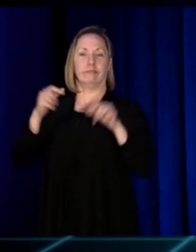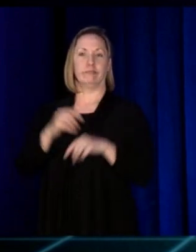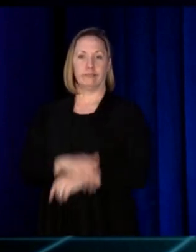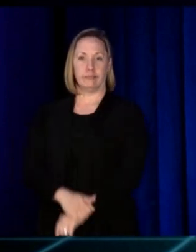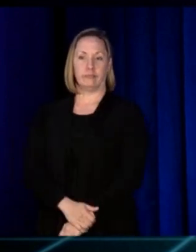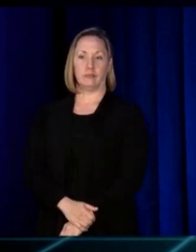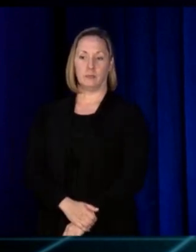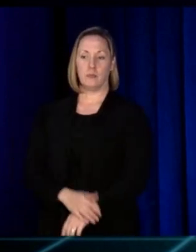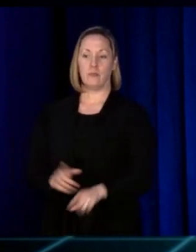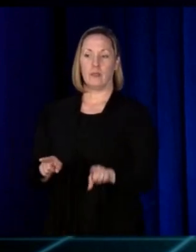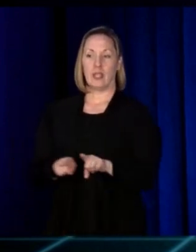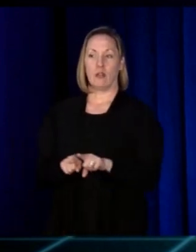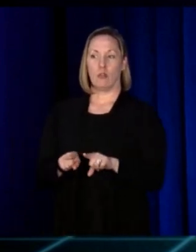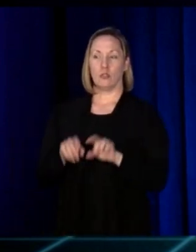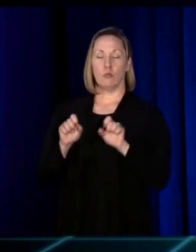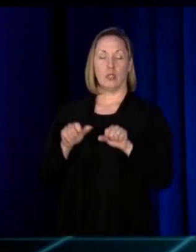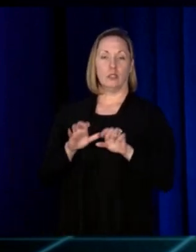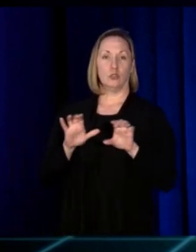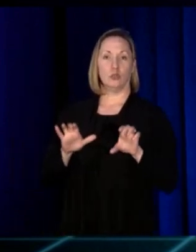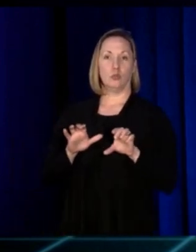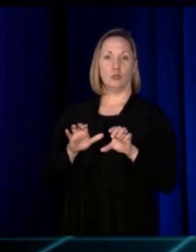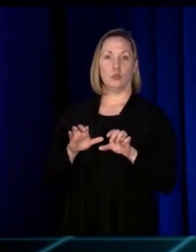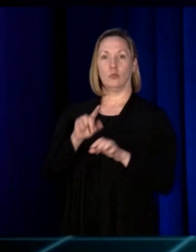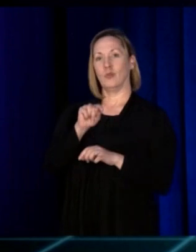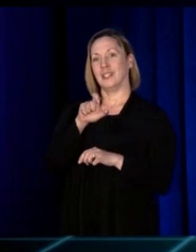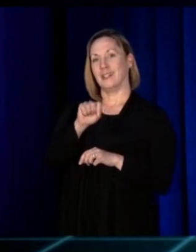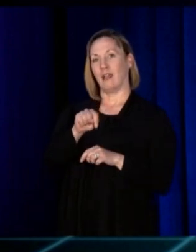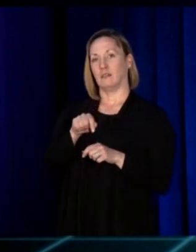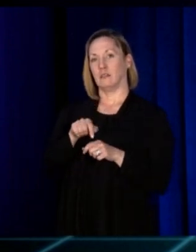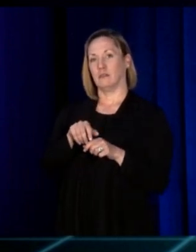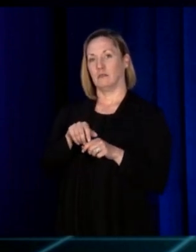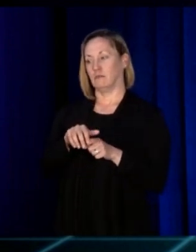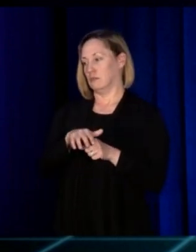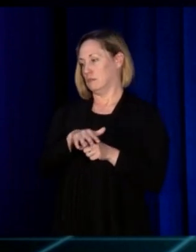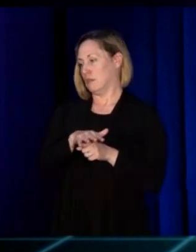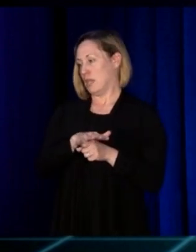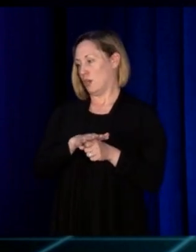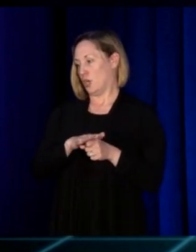And I can also do a text area,